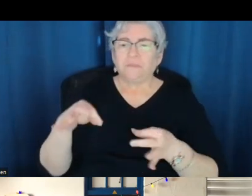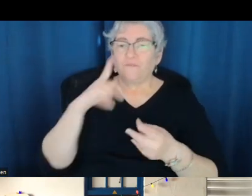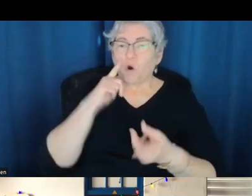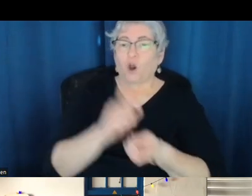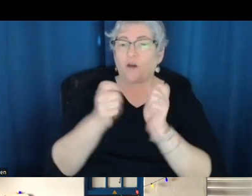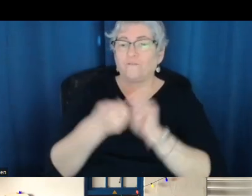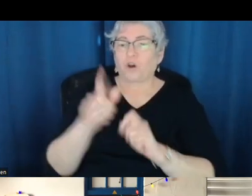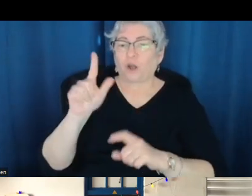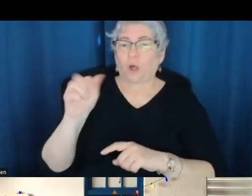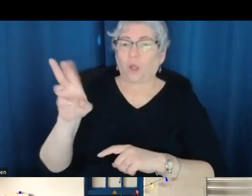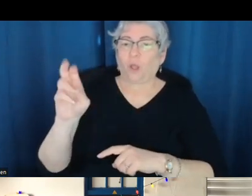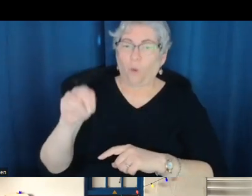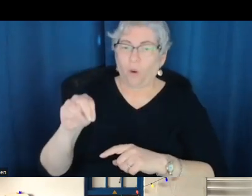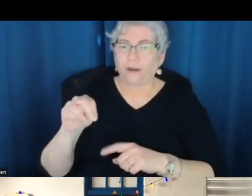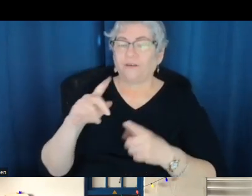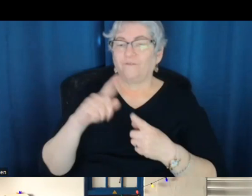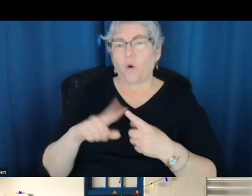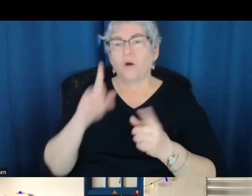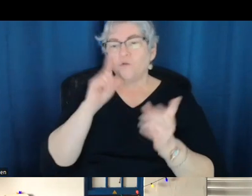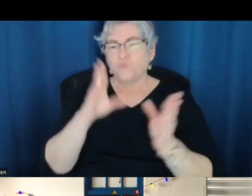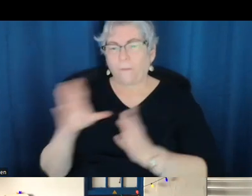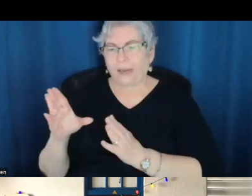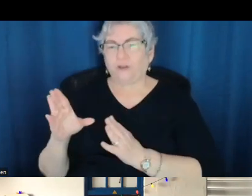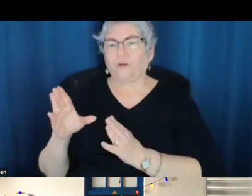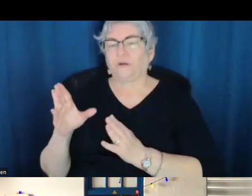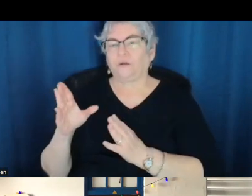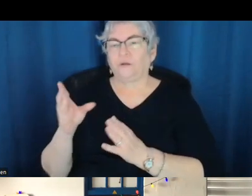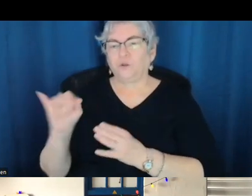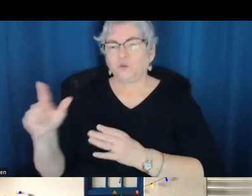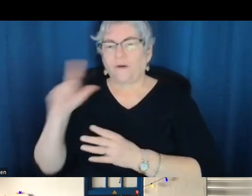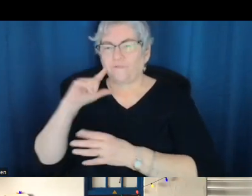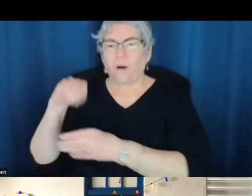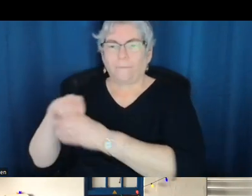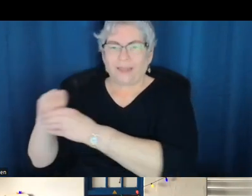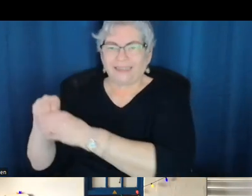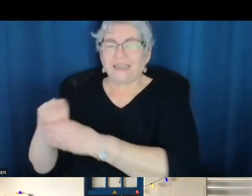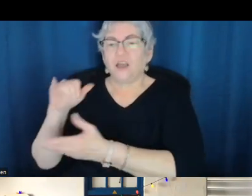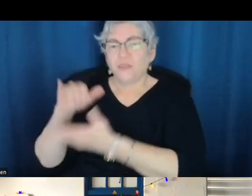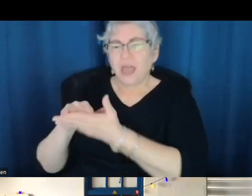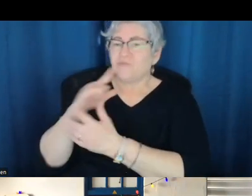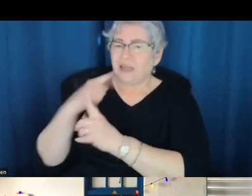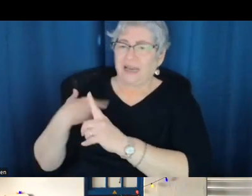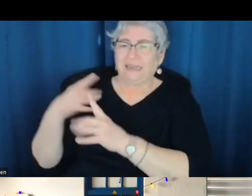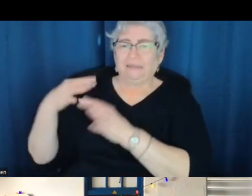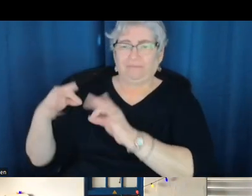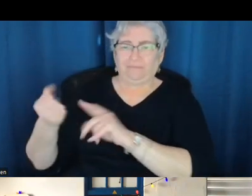lawns to prepared soil for planting? Yes. So I do cover that in detail in the book.